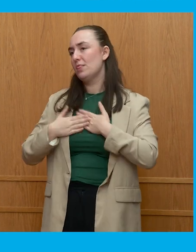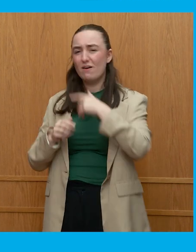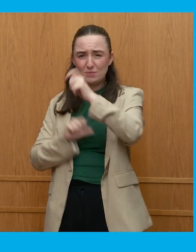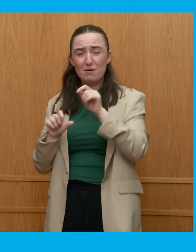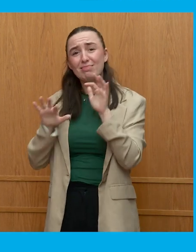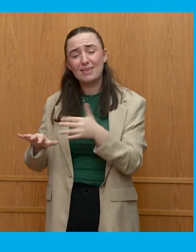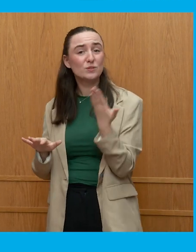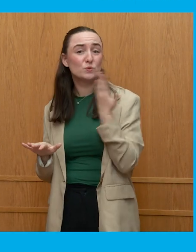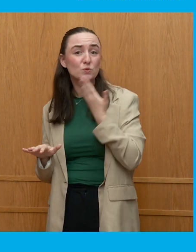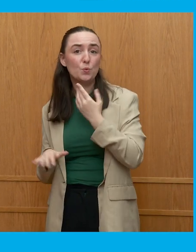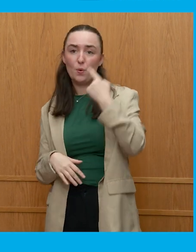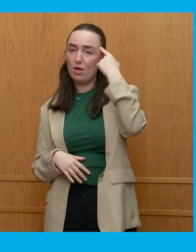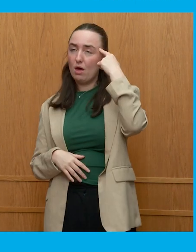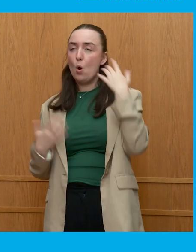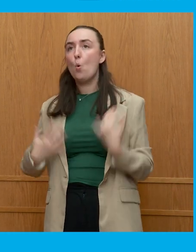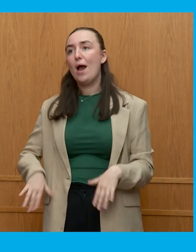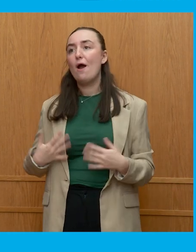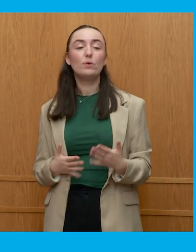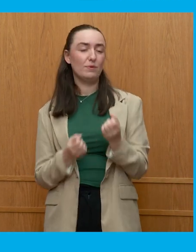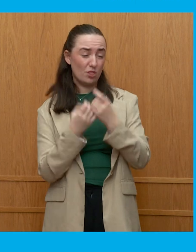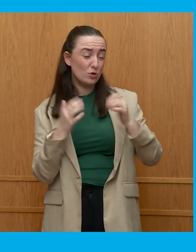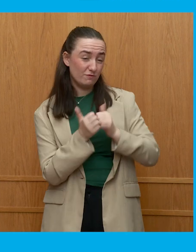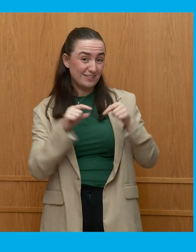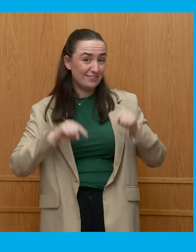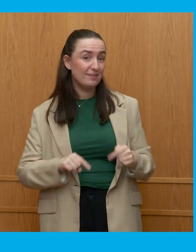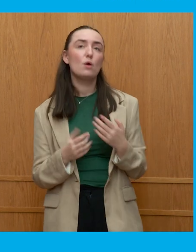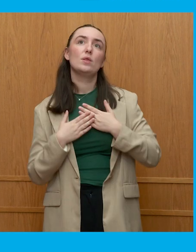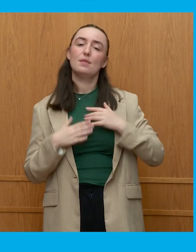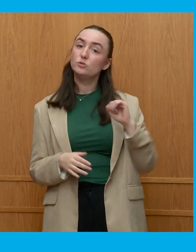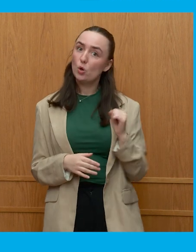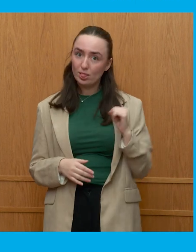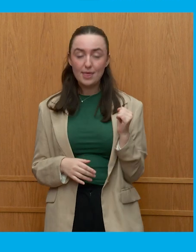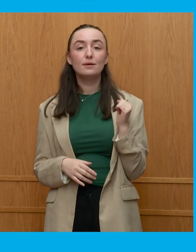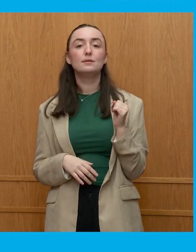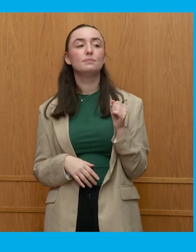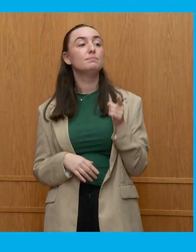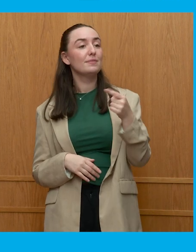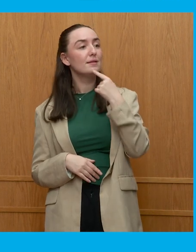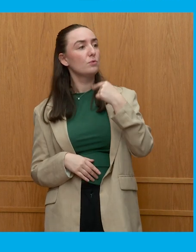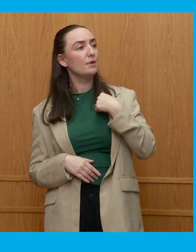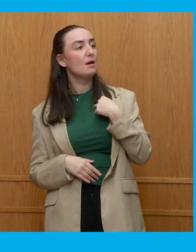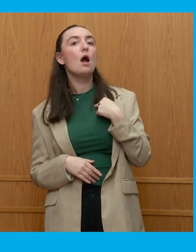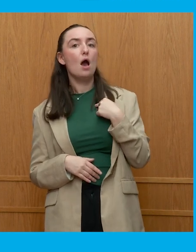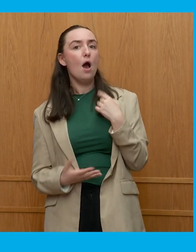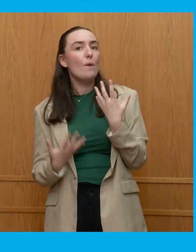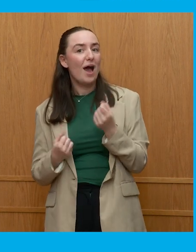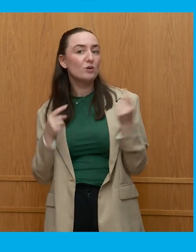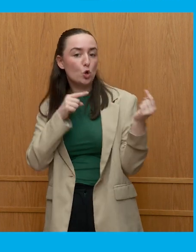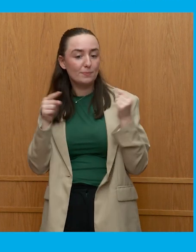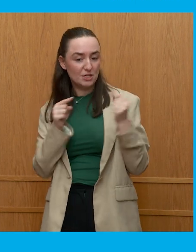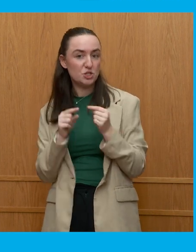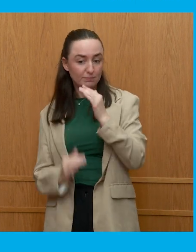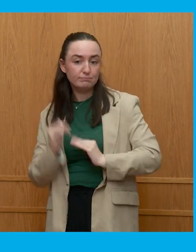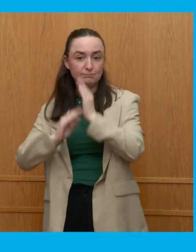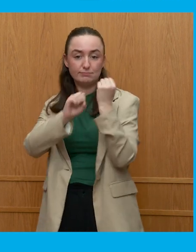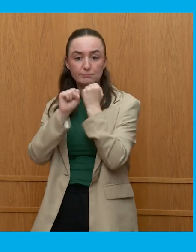We had a lot of friends and we loved Scotland. And then they told us there is a fantastic competition, do it. So it